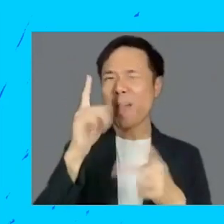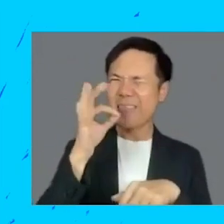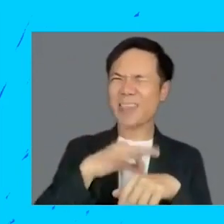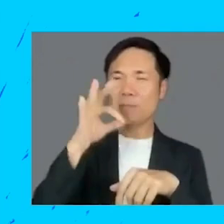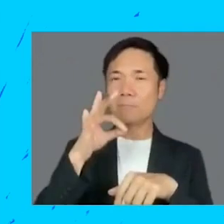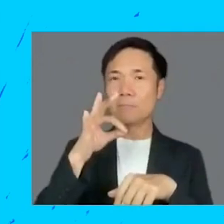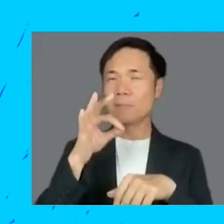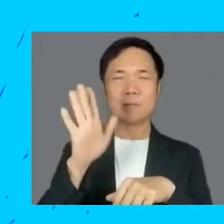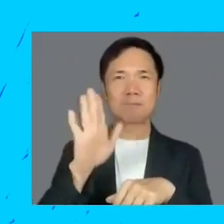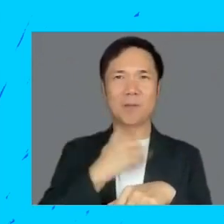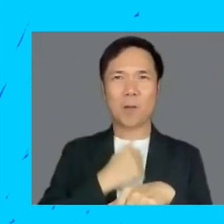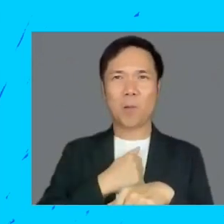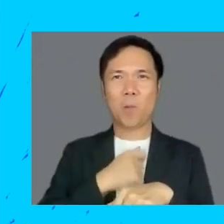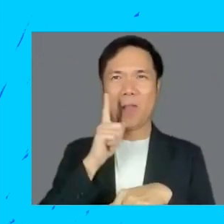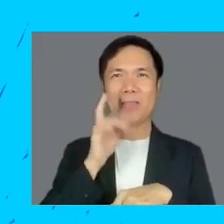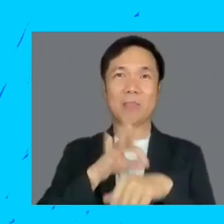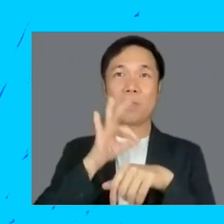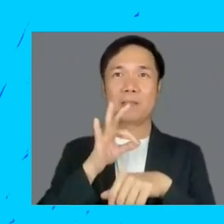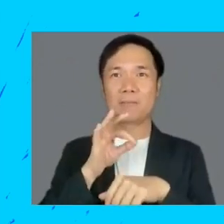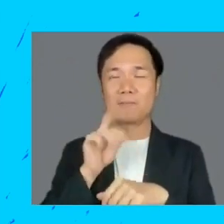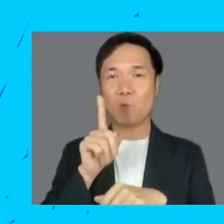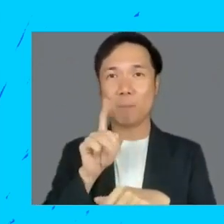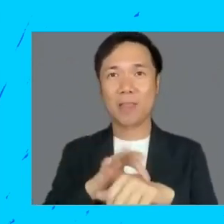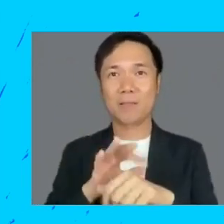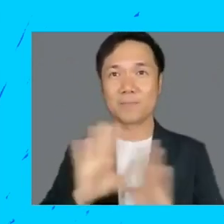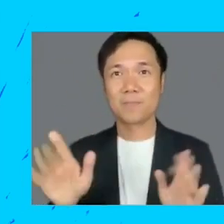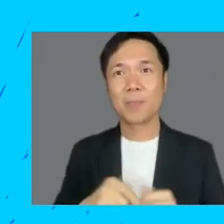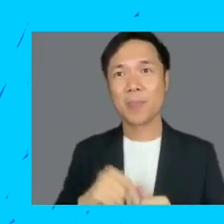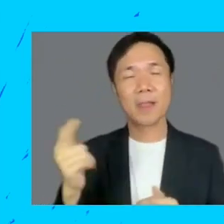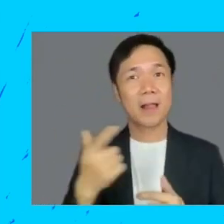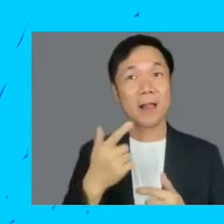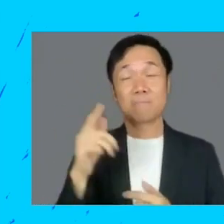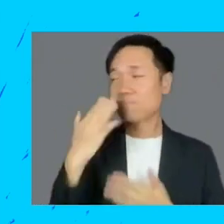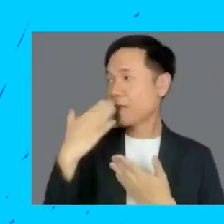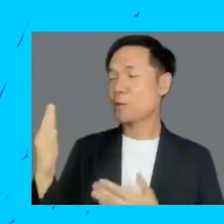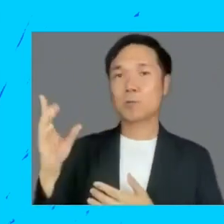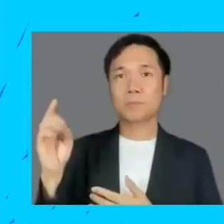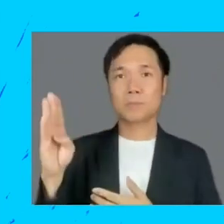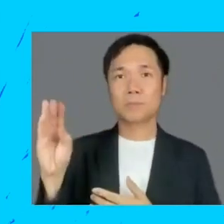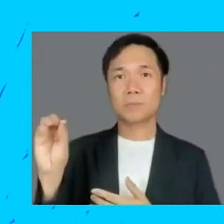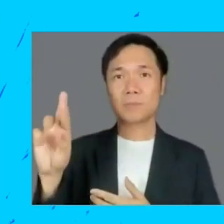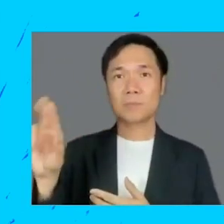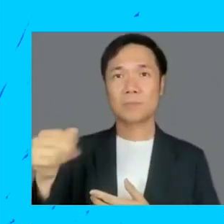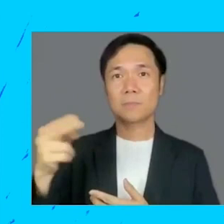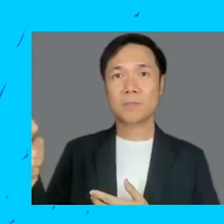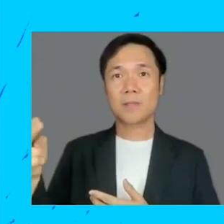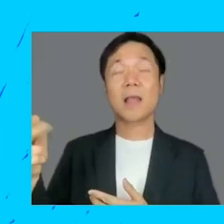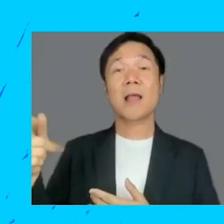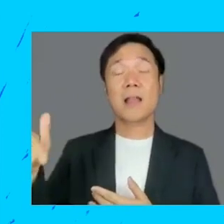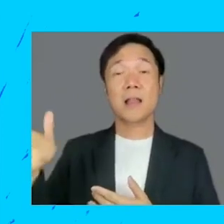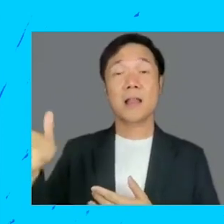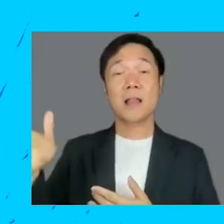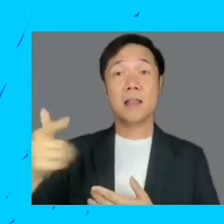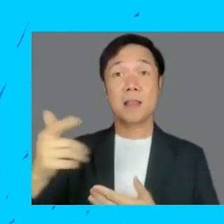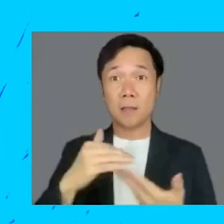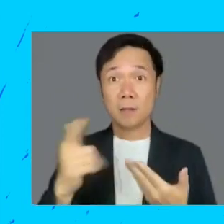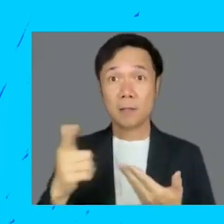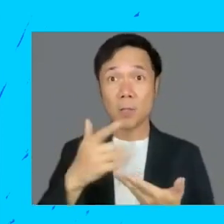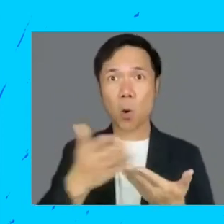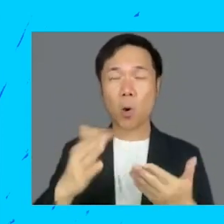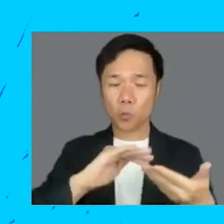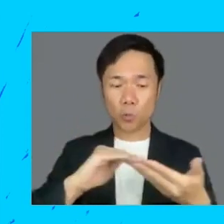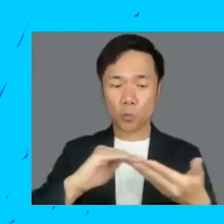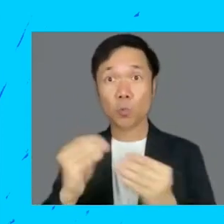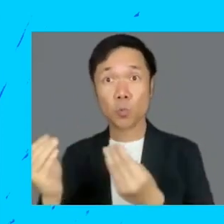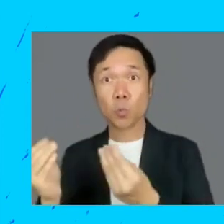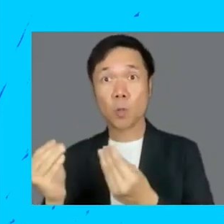just one minute. Thanks, Deborah. I would say that just as we're hearing from youth organizations about